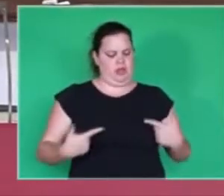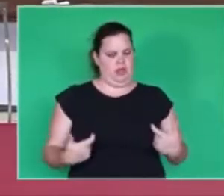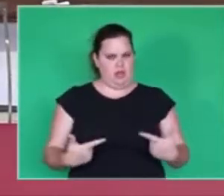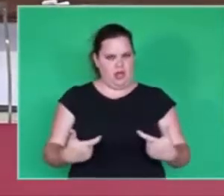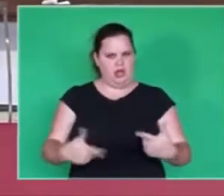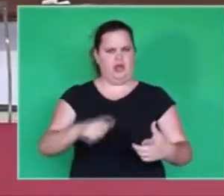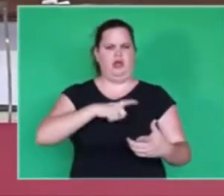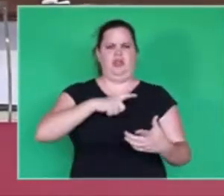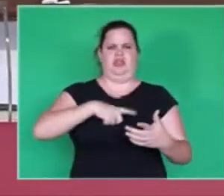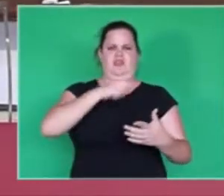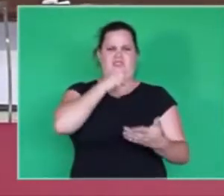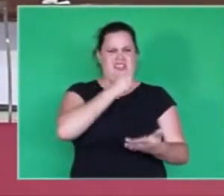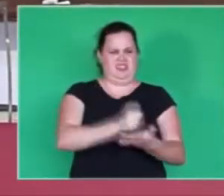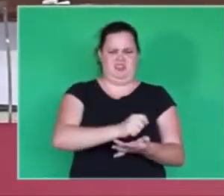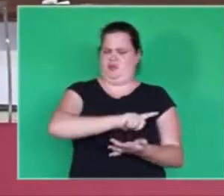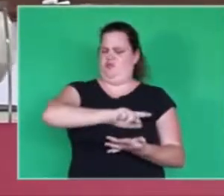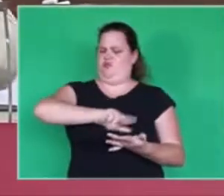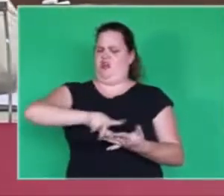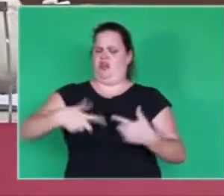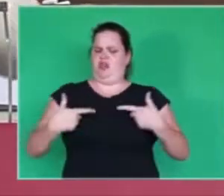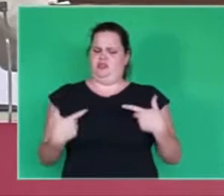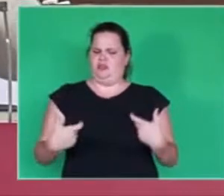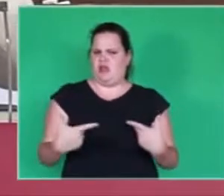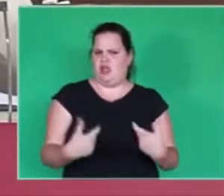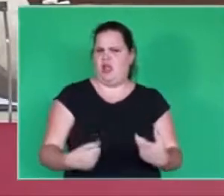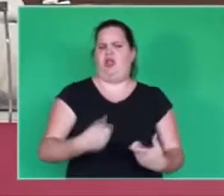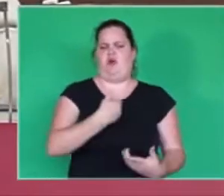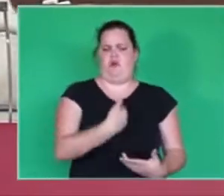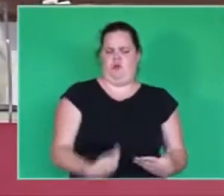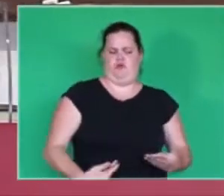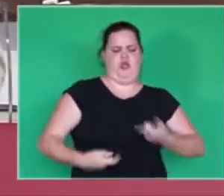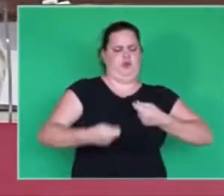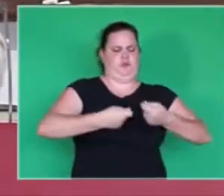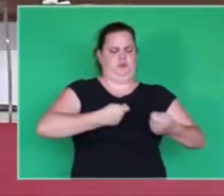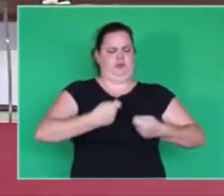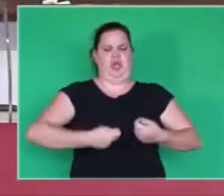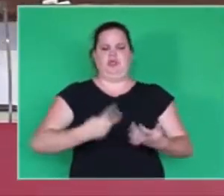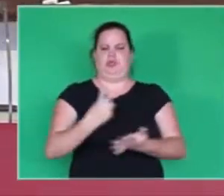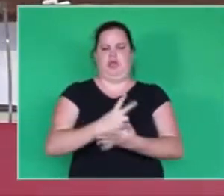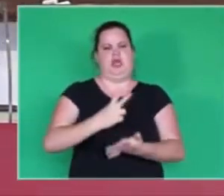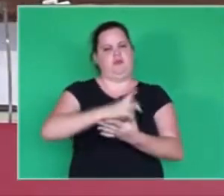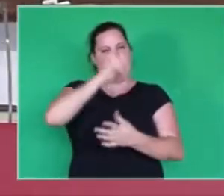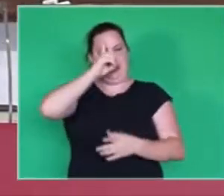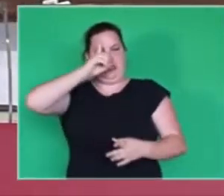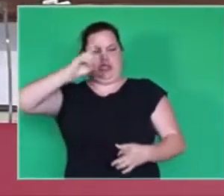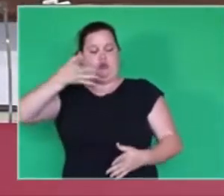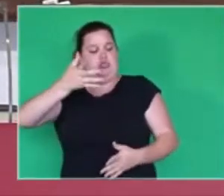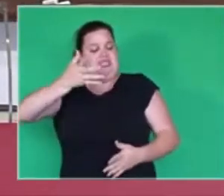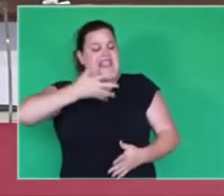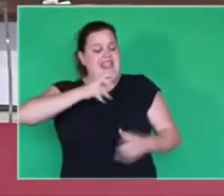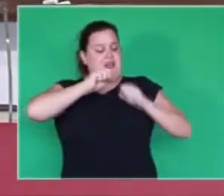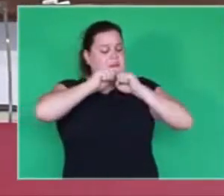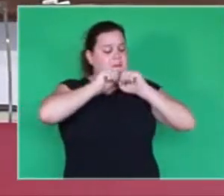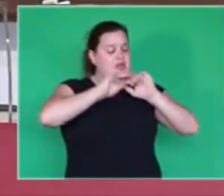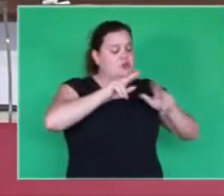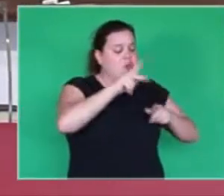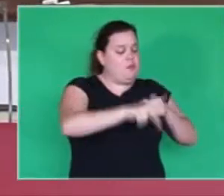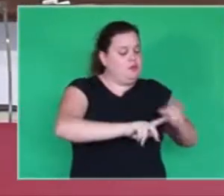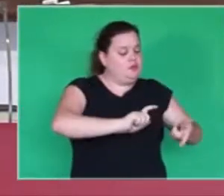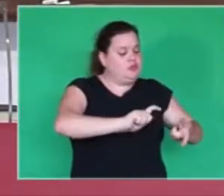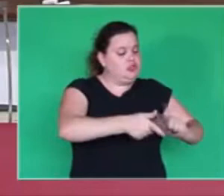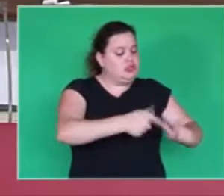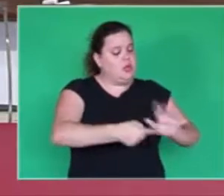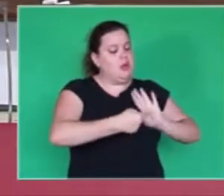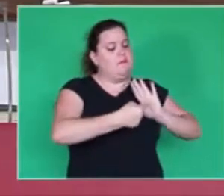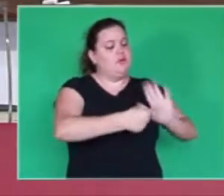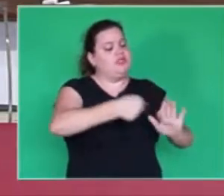all the Old Testament, the battles that they fought. God always wanted to give a blessing to the